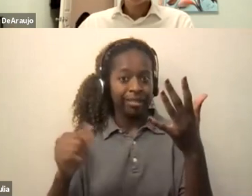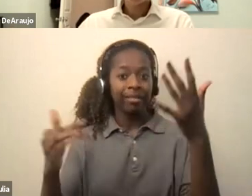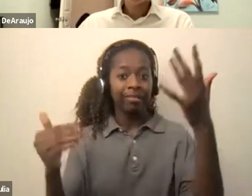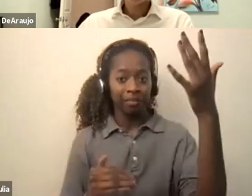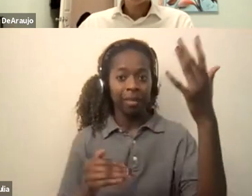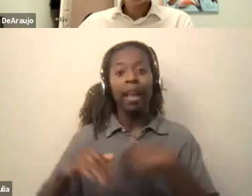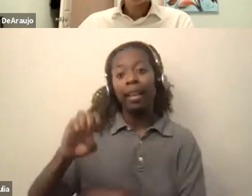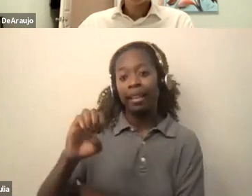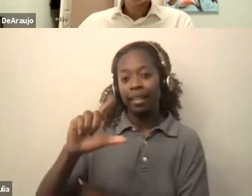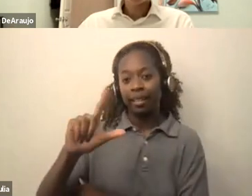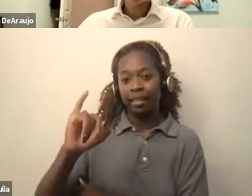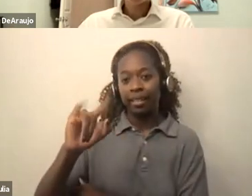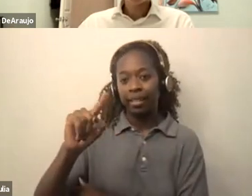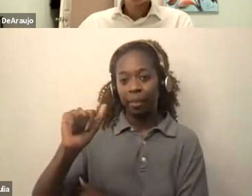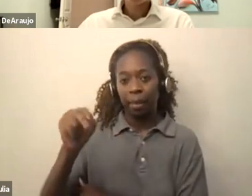pierce